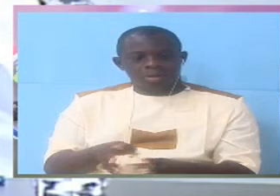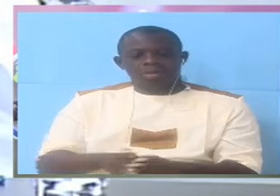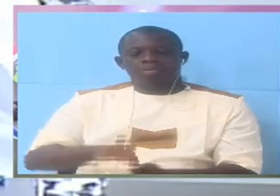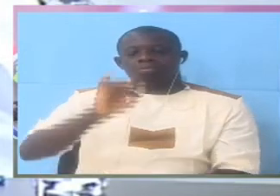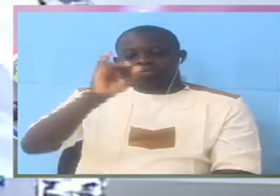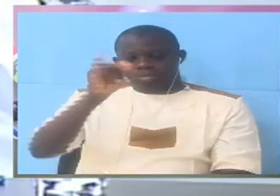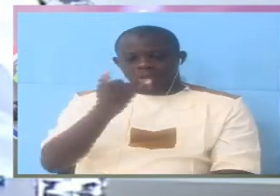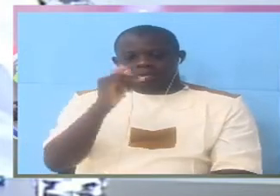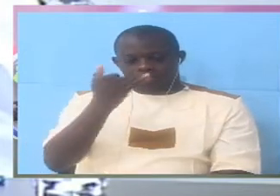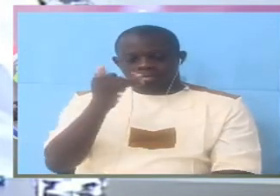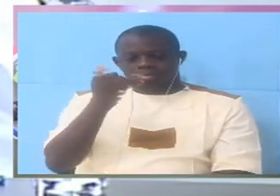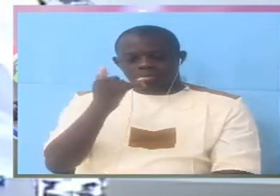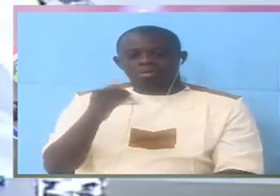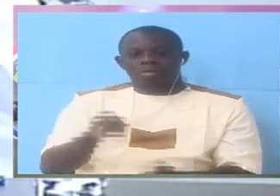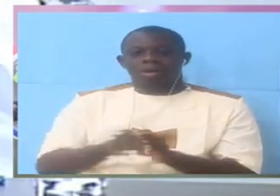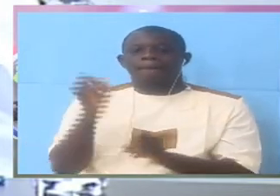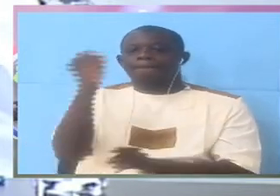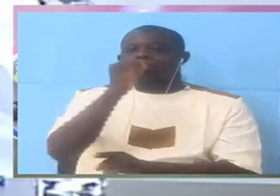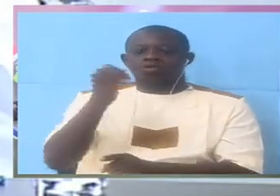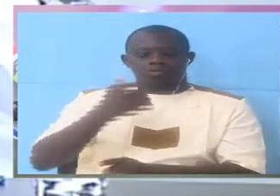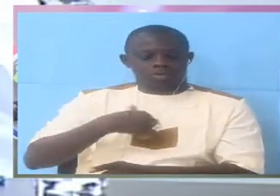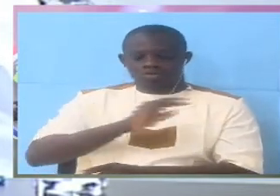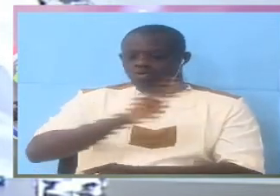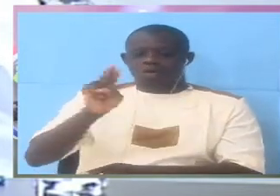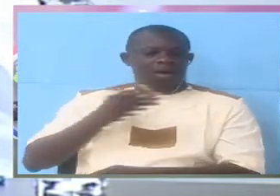Yes, because I wasn't there.